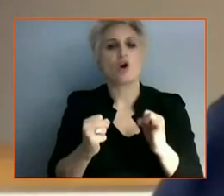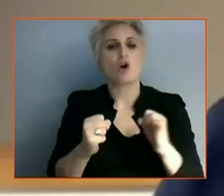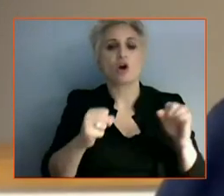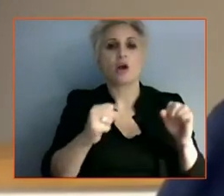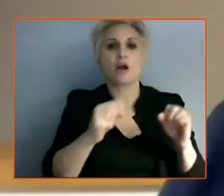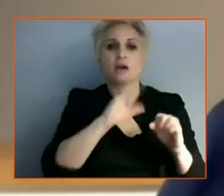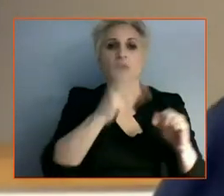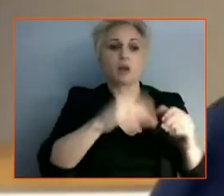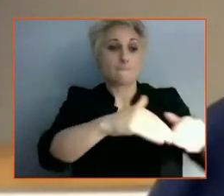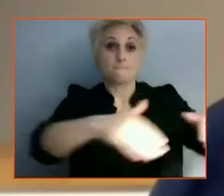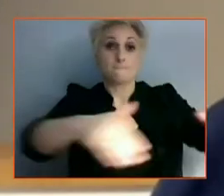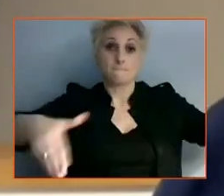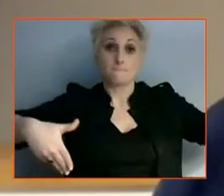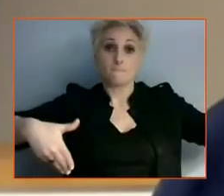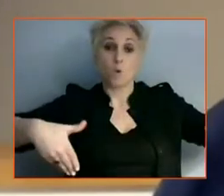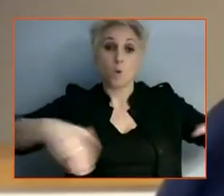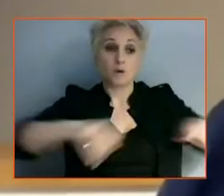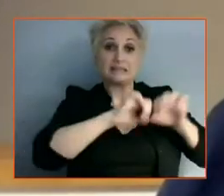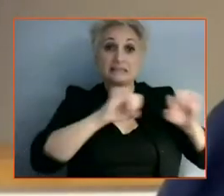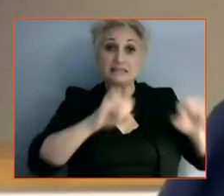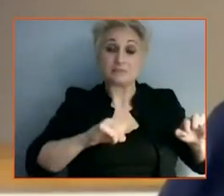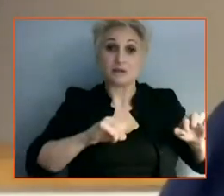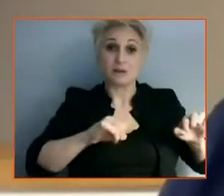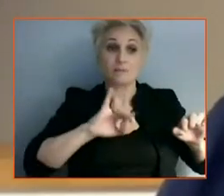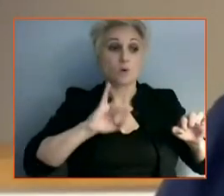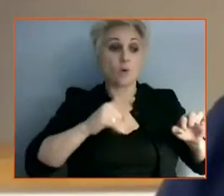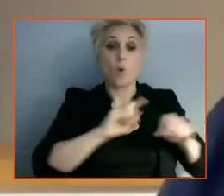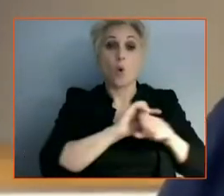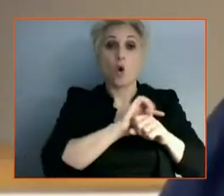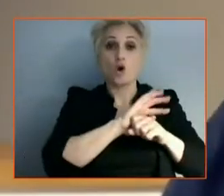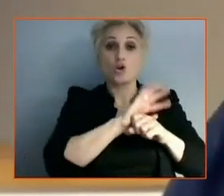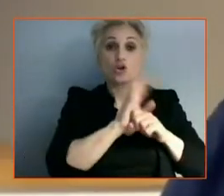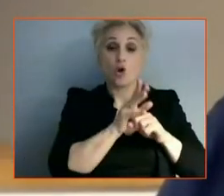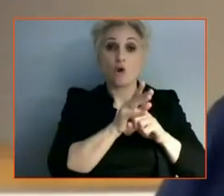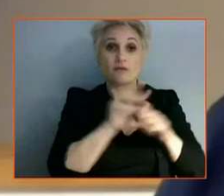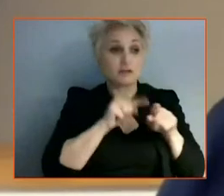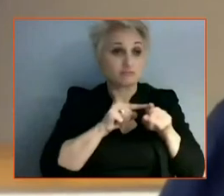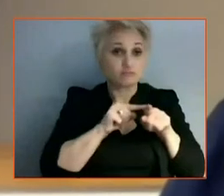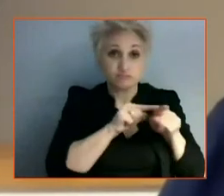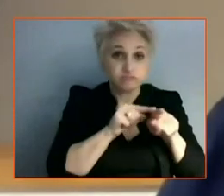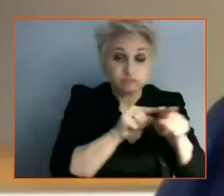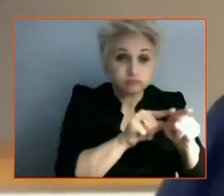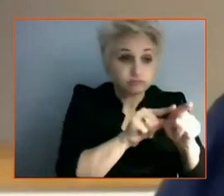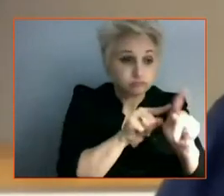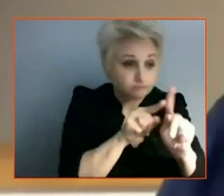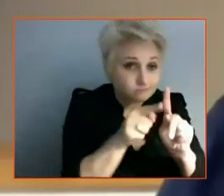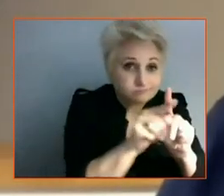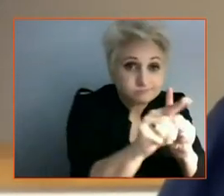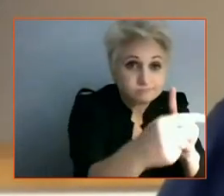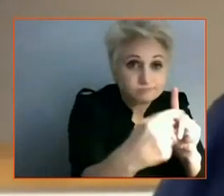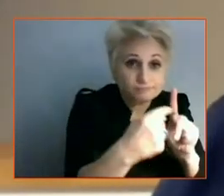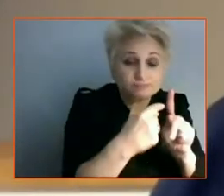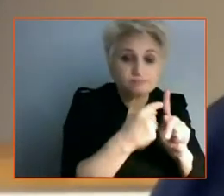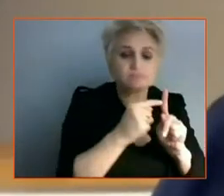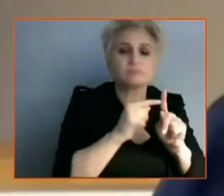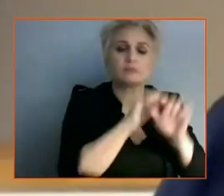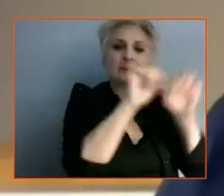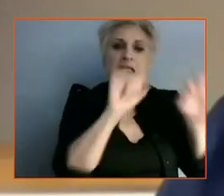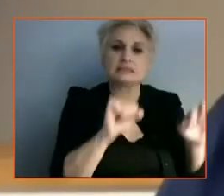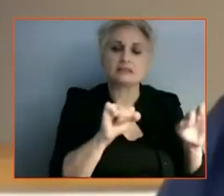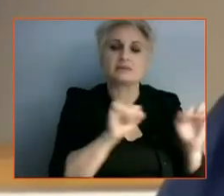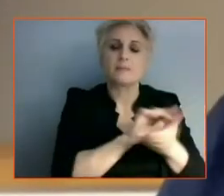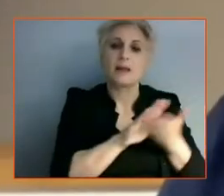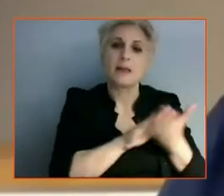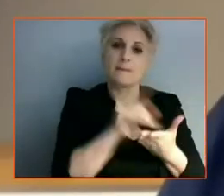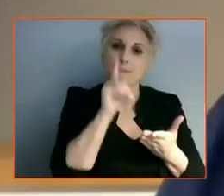a contact tracing, or track and tracing system, where people can actually be confident to actually plan these events,